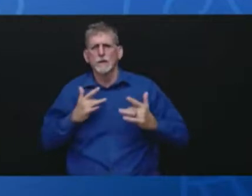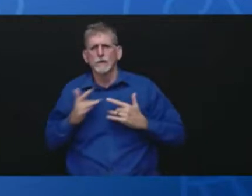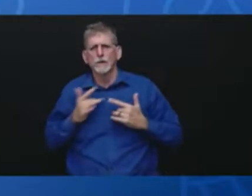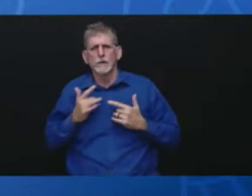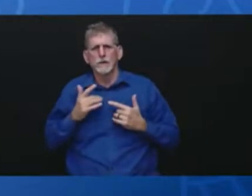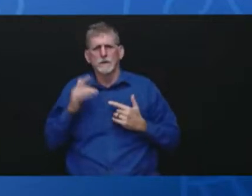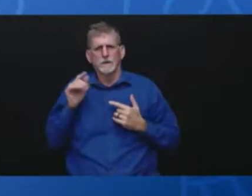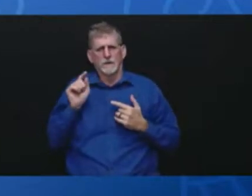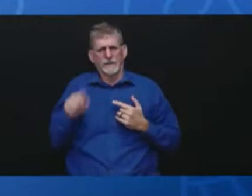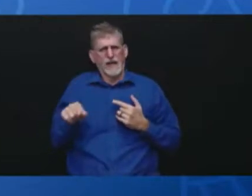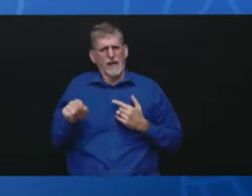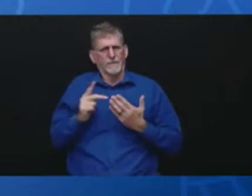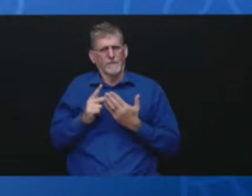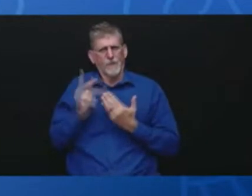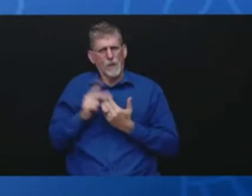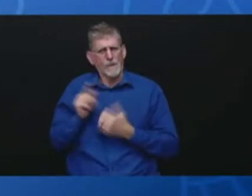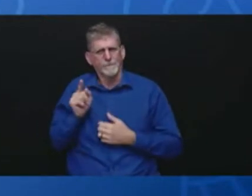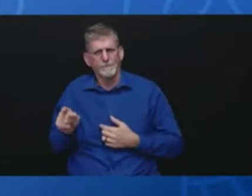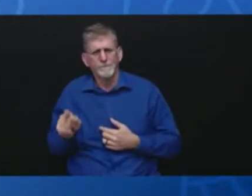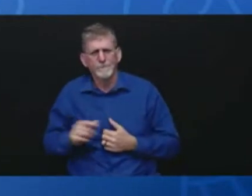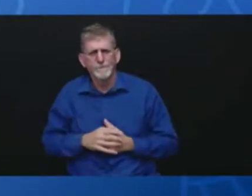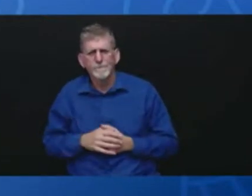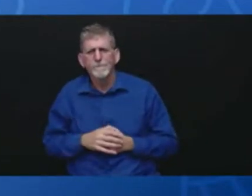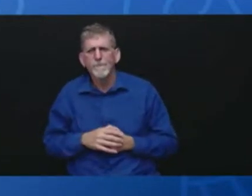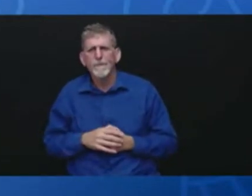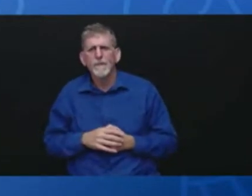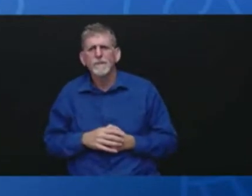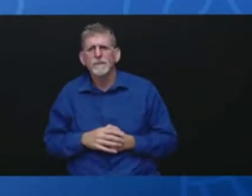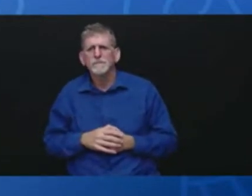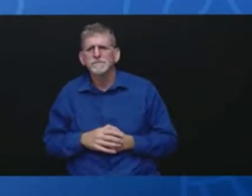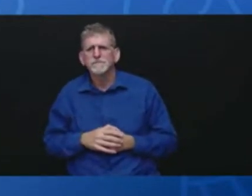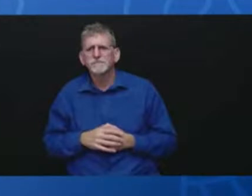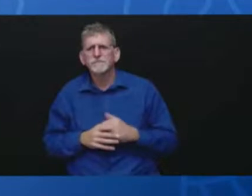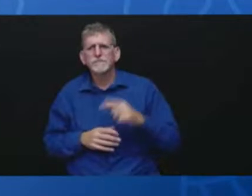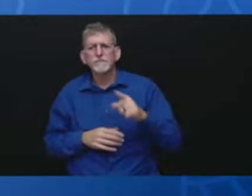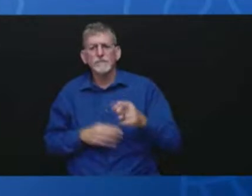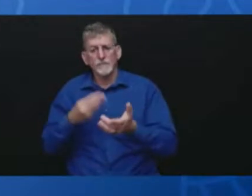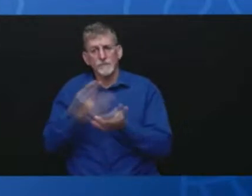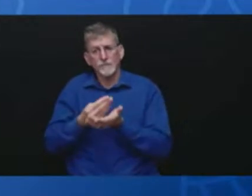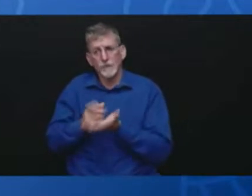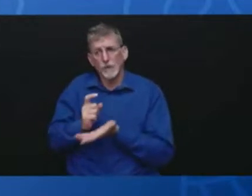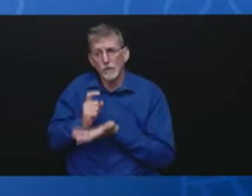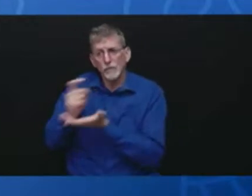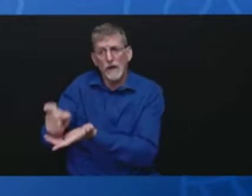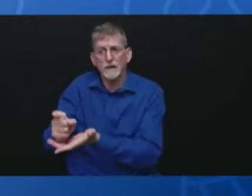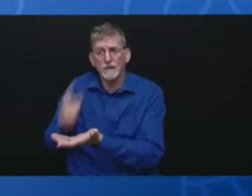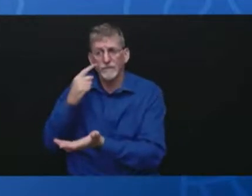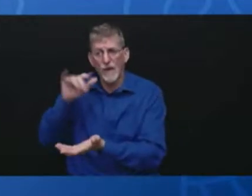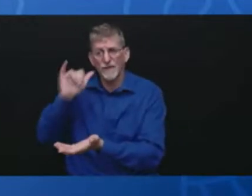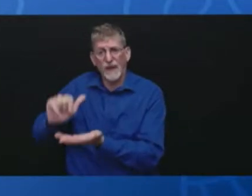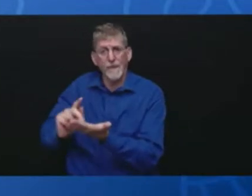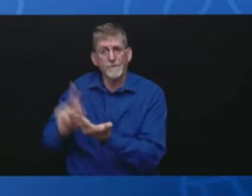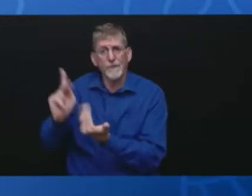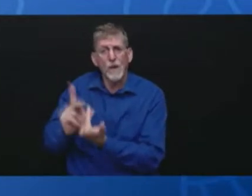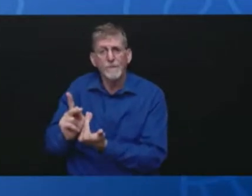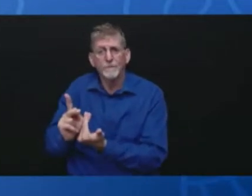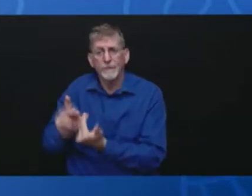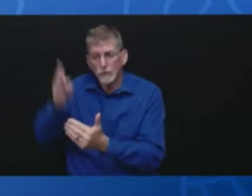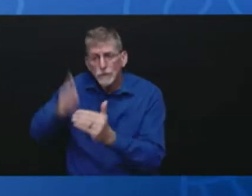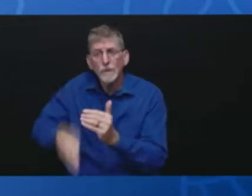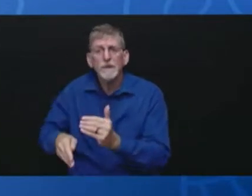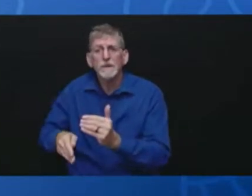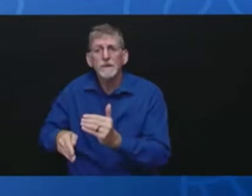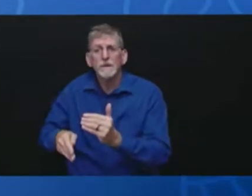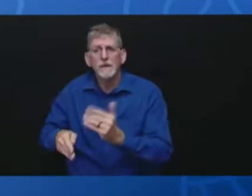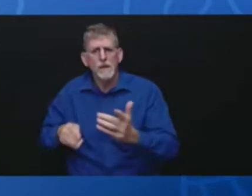initiative, the grant to that initiative terminated, is there a concern that there's a delay in the work that